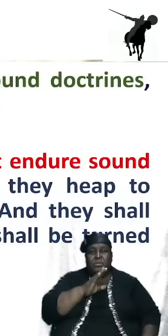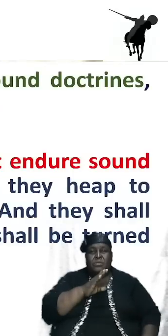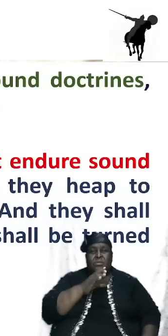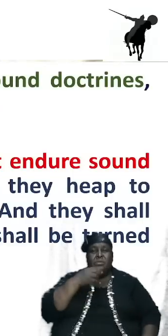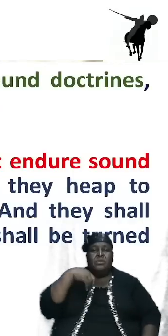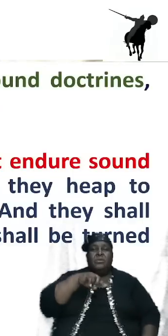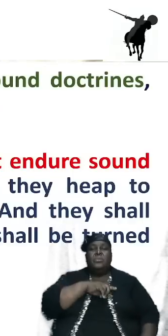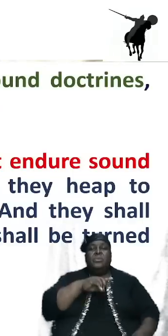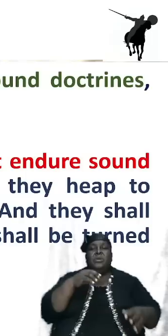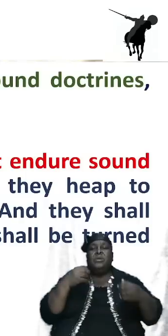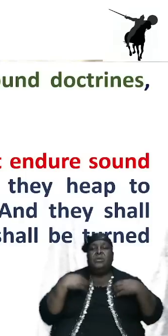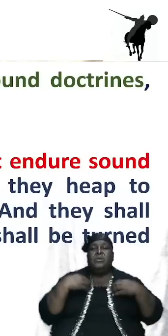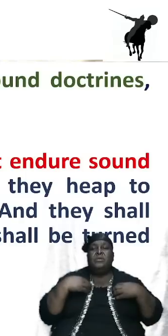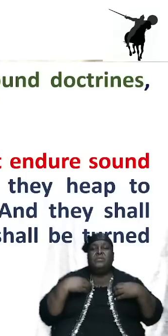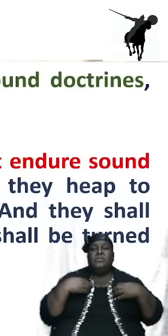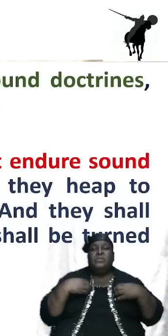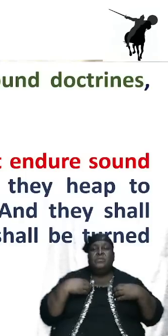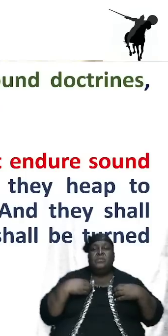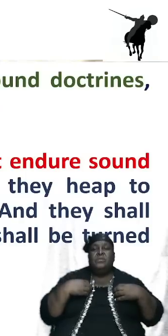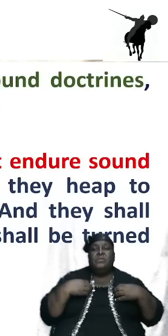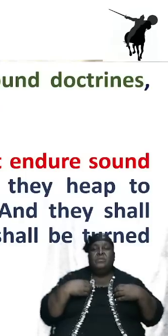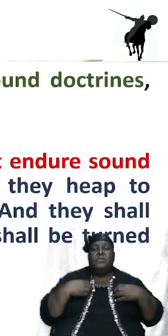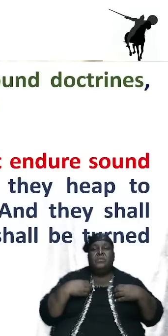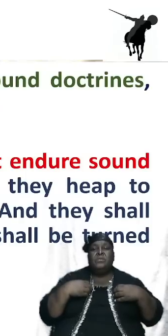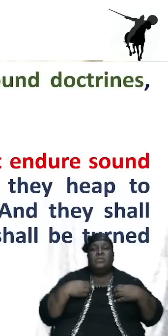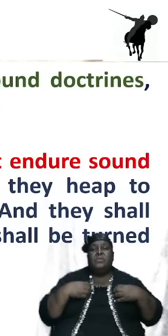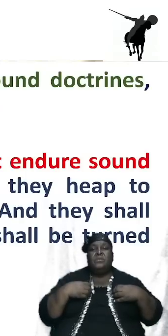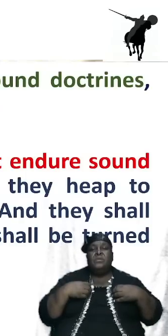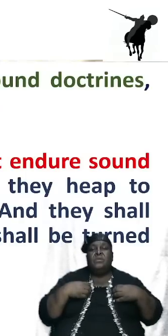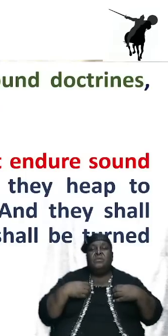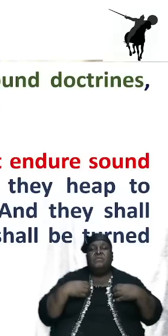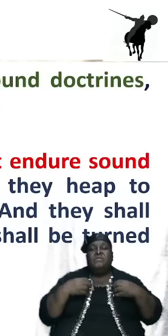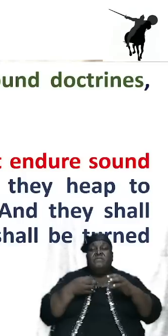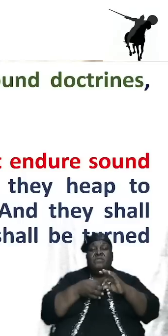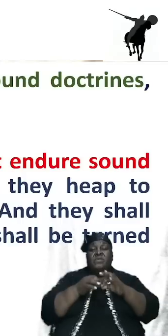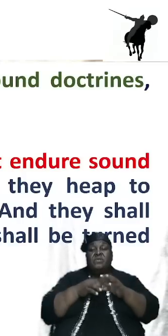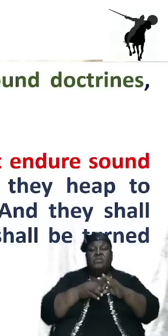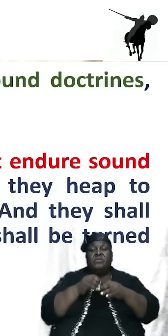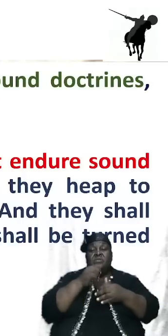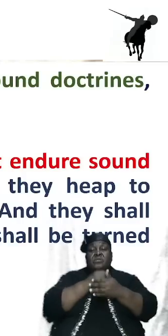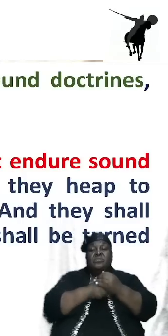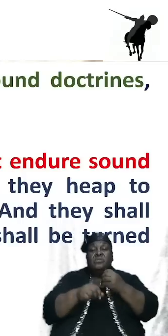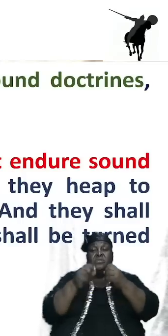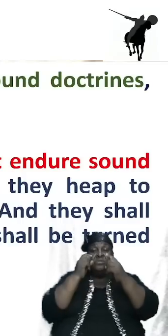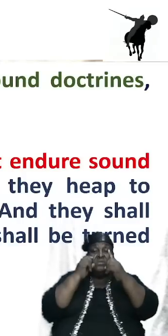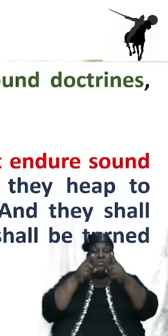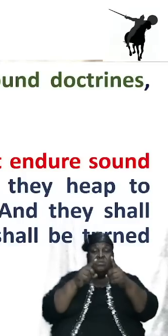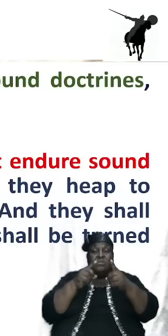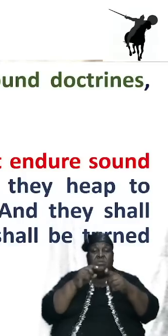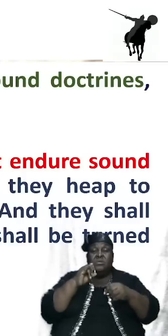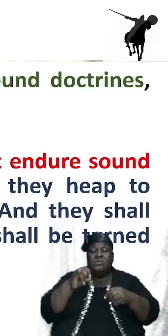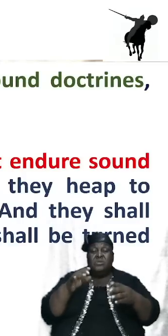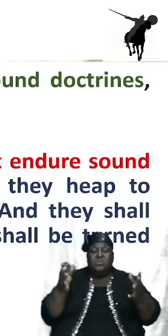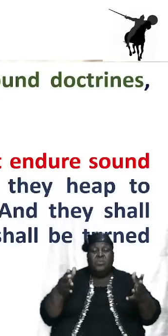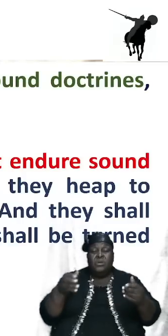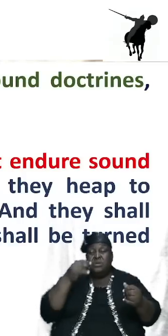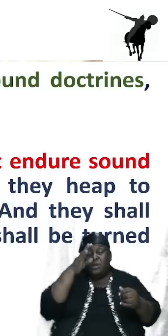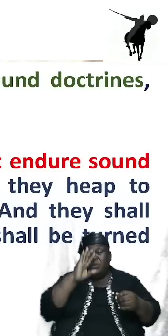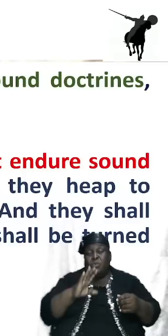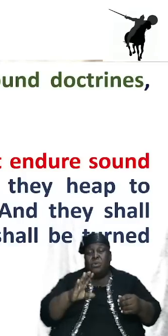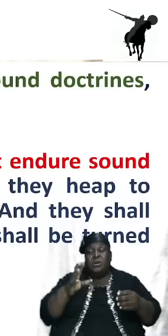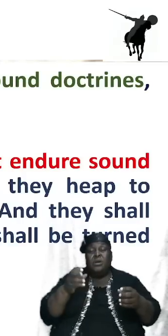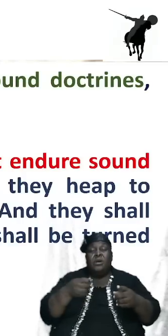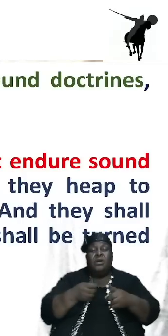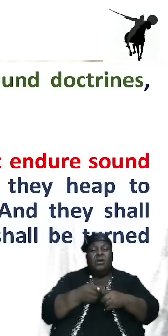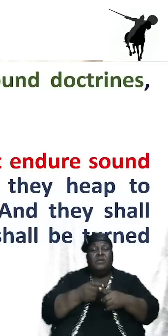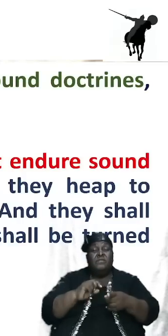have to deal with sound doctrine because this is what God wants of us. Hear what Paul said to Timothy. He said,